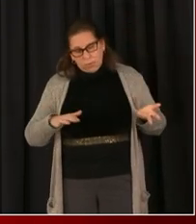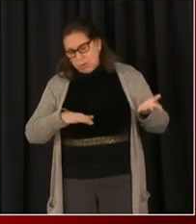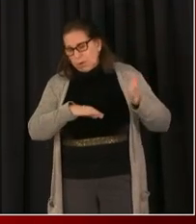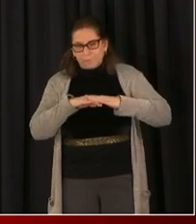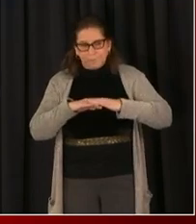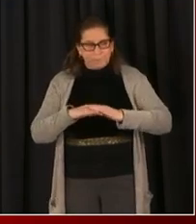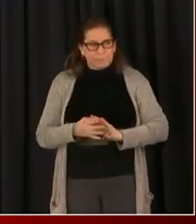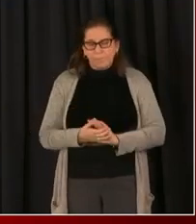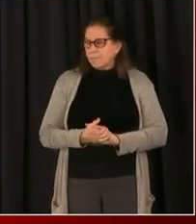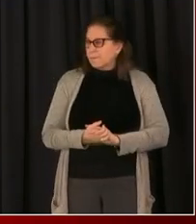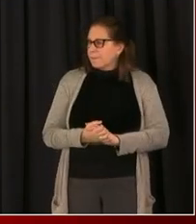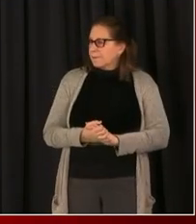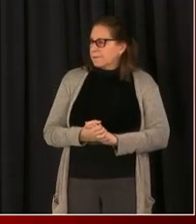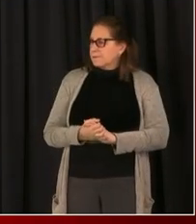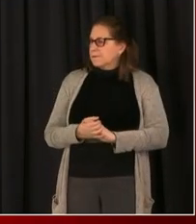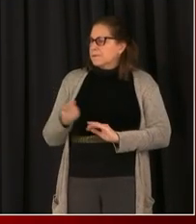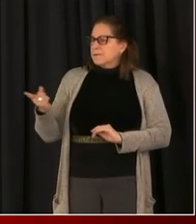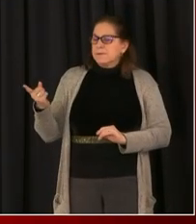Right. So,